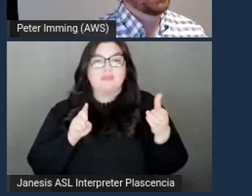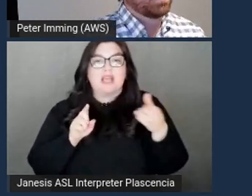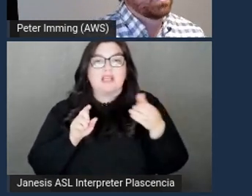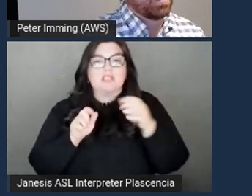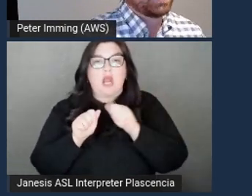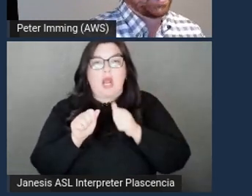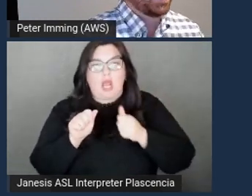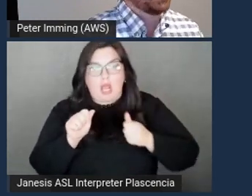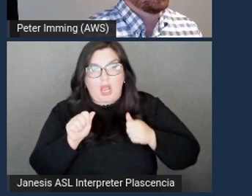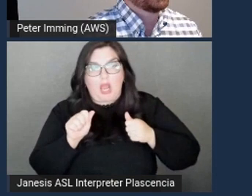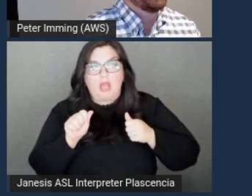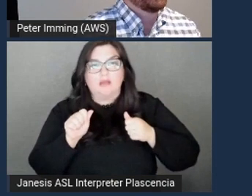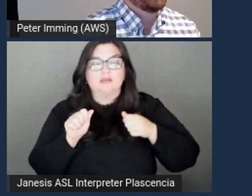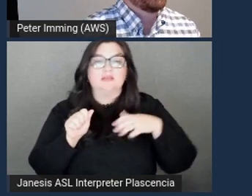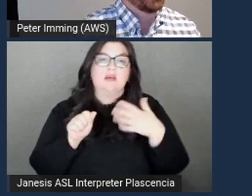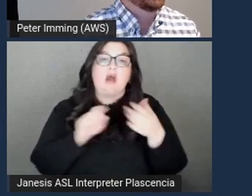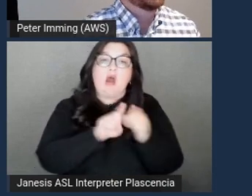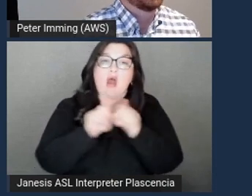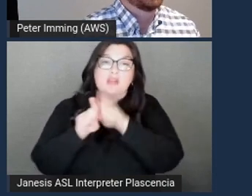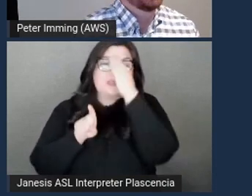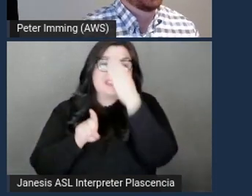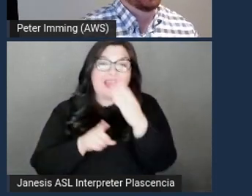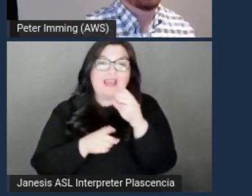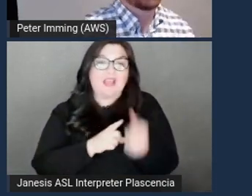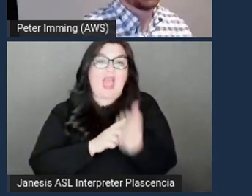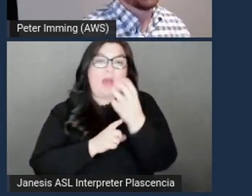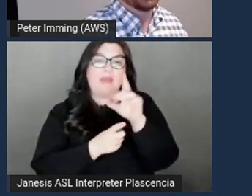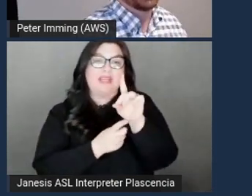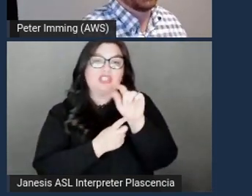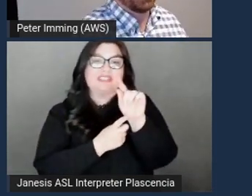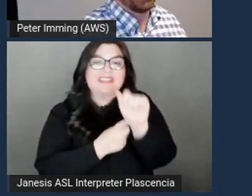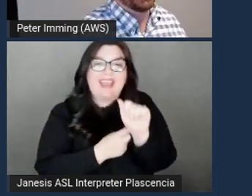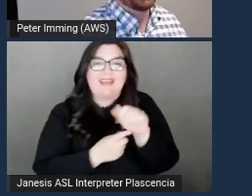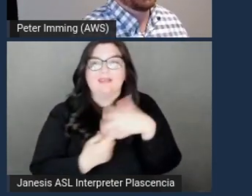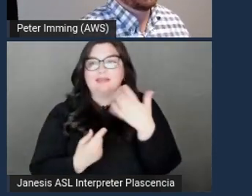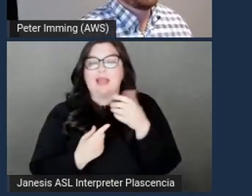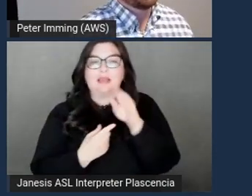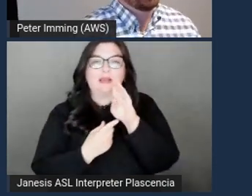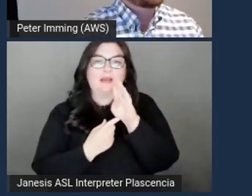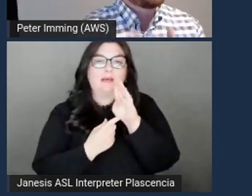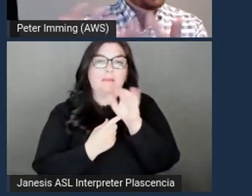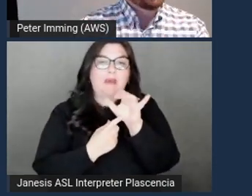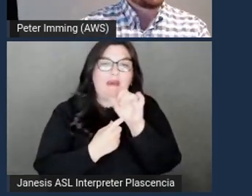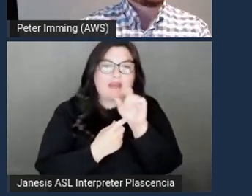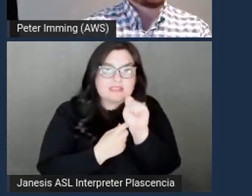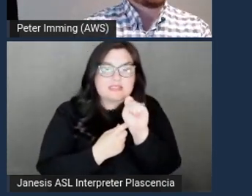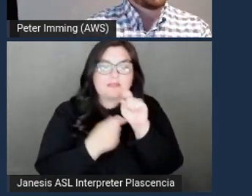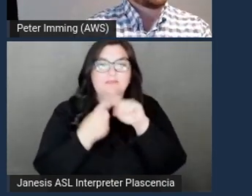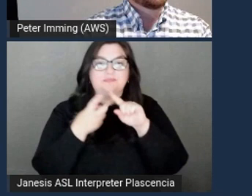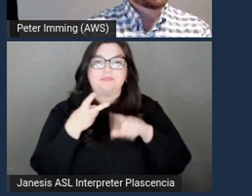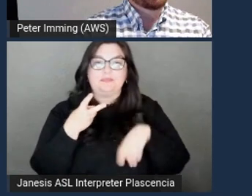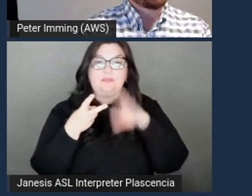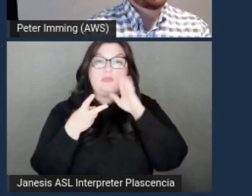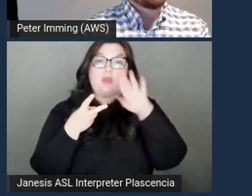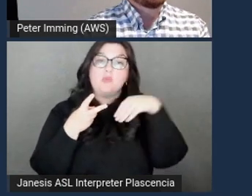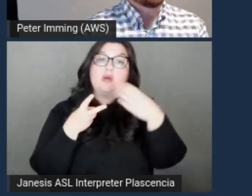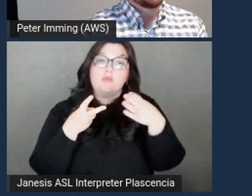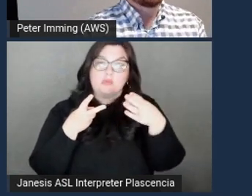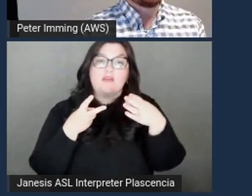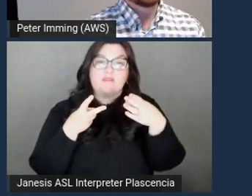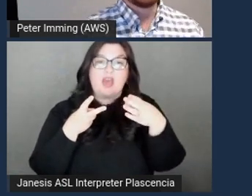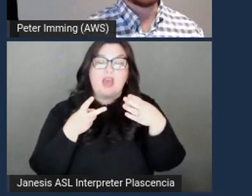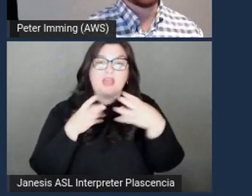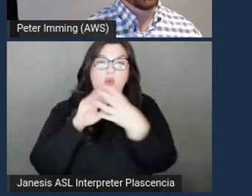you how much data in terms of bytes the replication is lagging behind. You also get a nice replication summary here